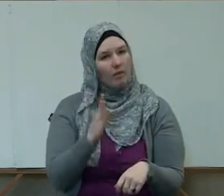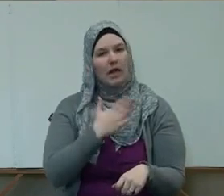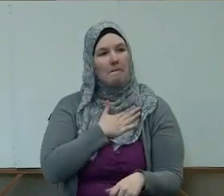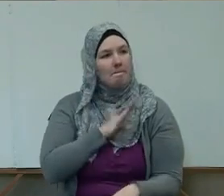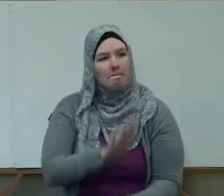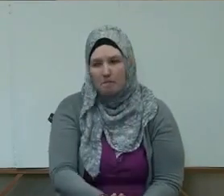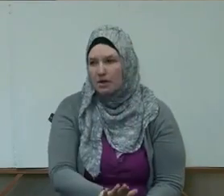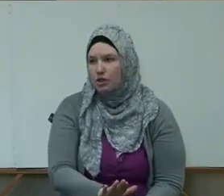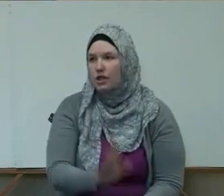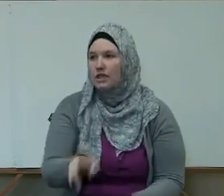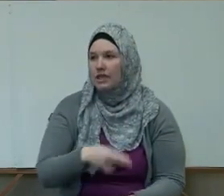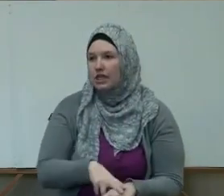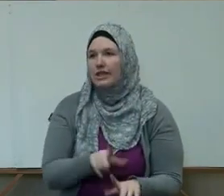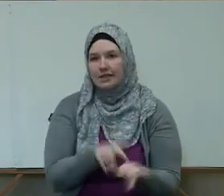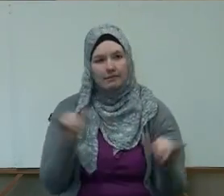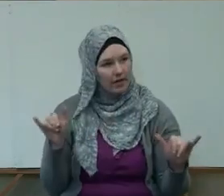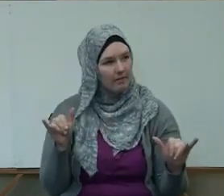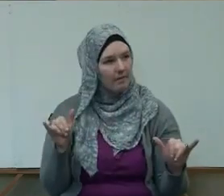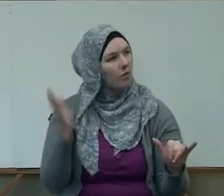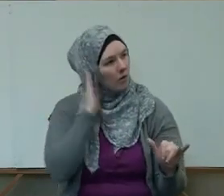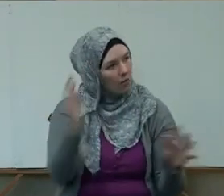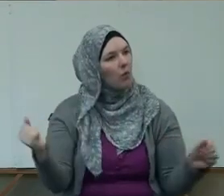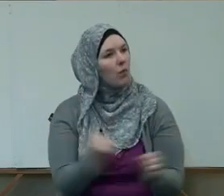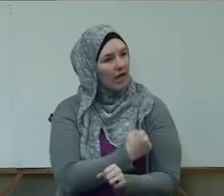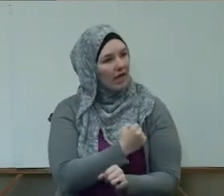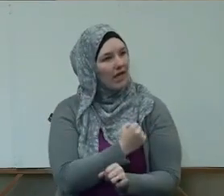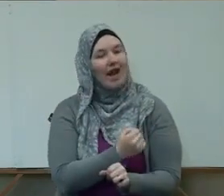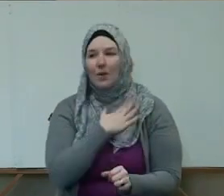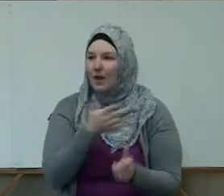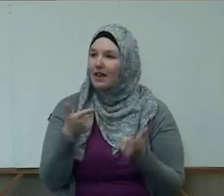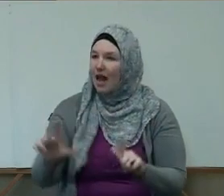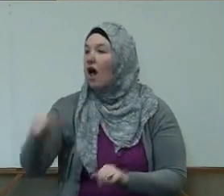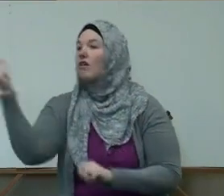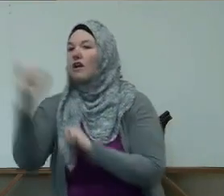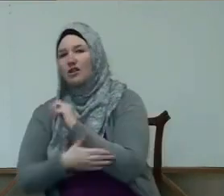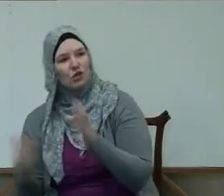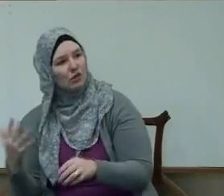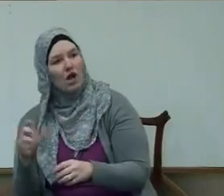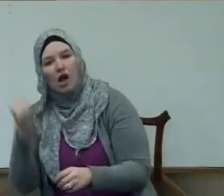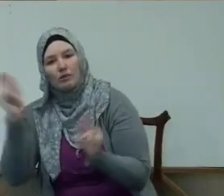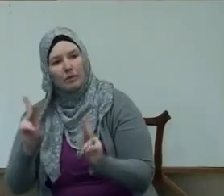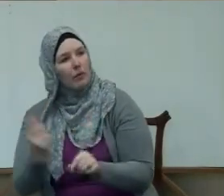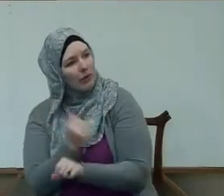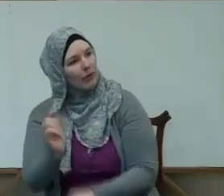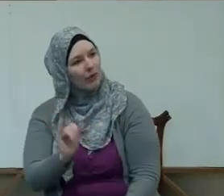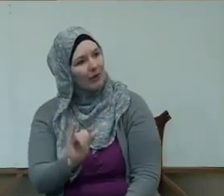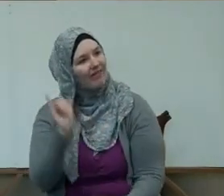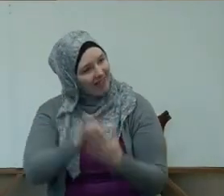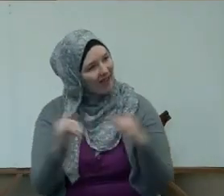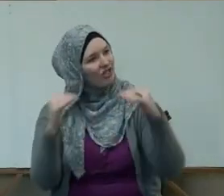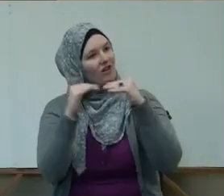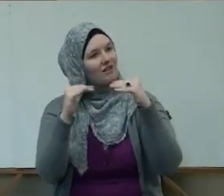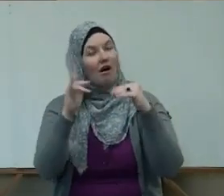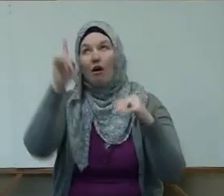compassionate nation at the same time. We will win, and we will let others win. This is the justice that Allah